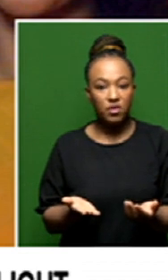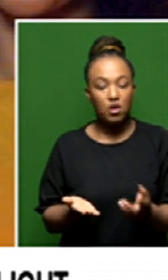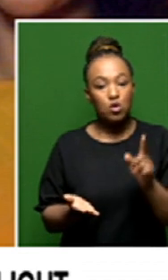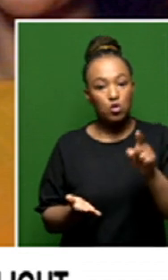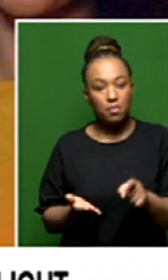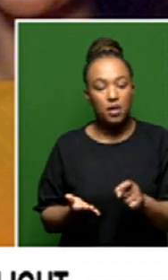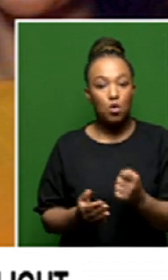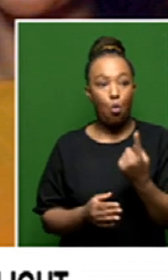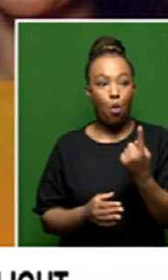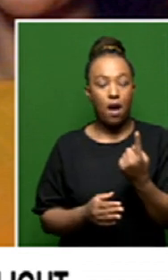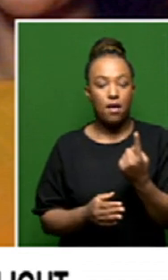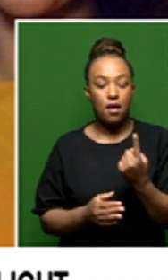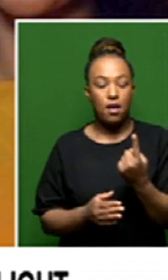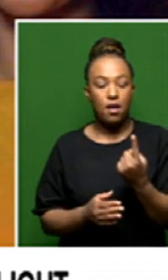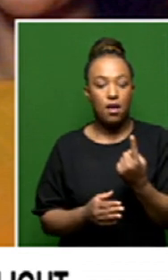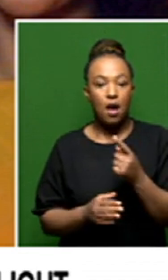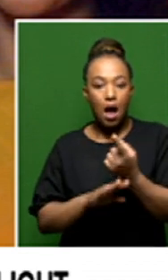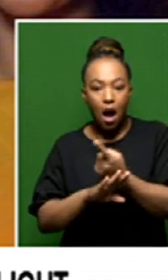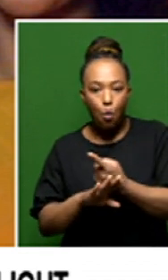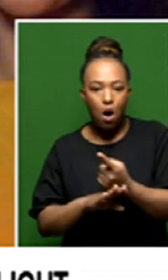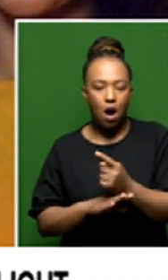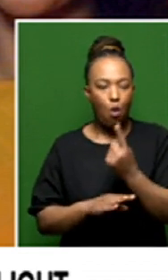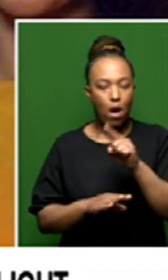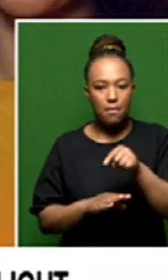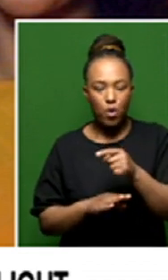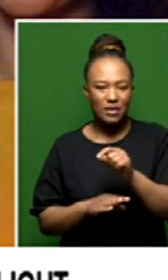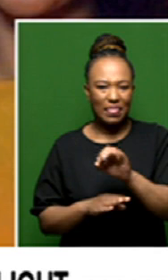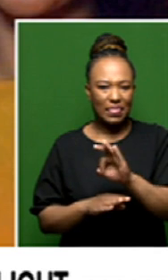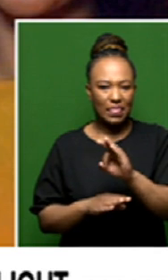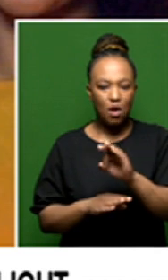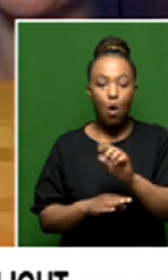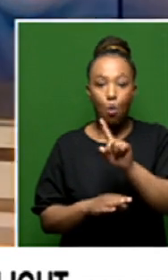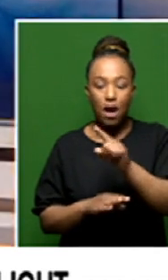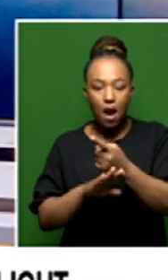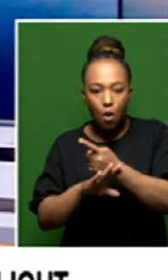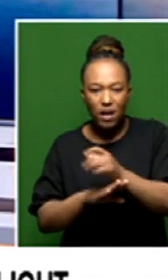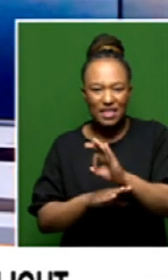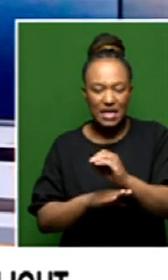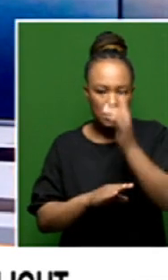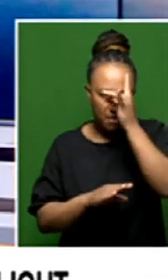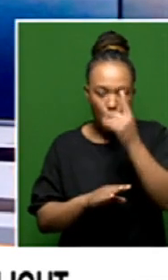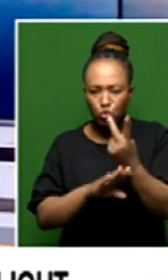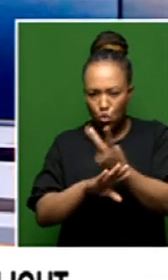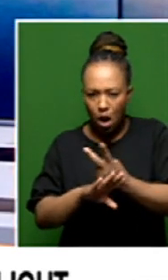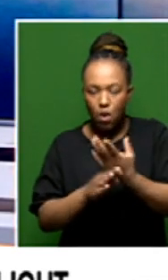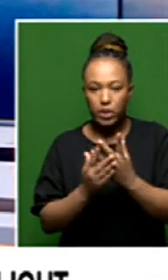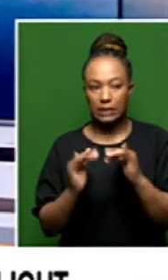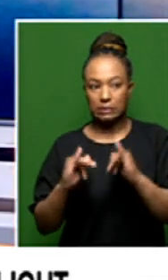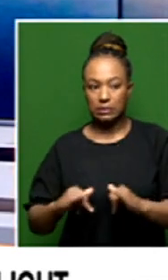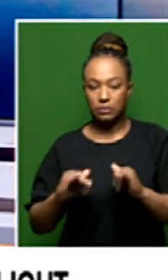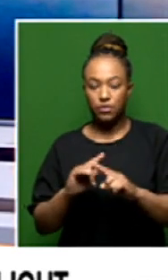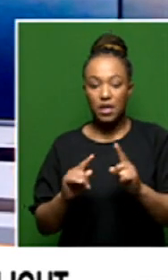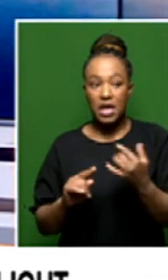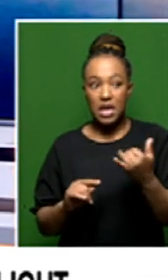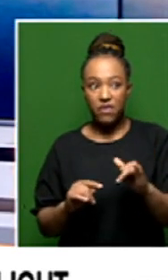about a 1.5 hour to 2 hour added process. Yeah. And the worry is what happens thereafter if in fact that